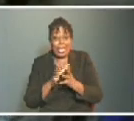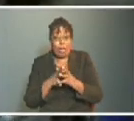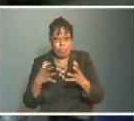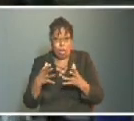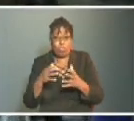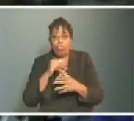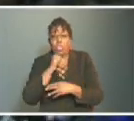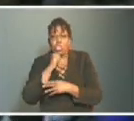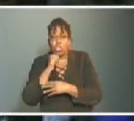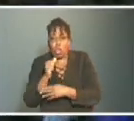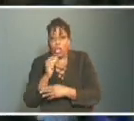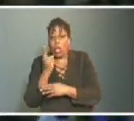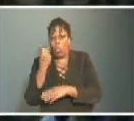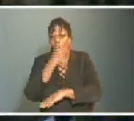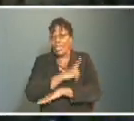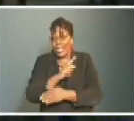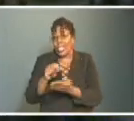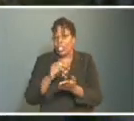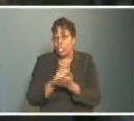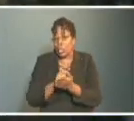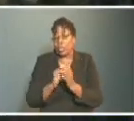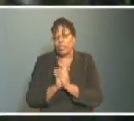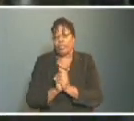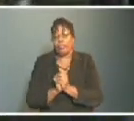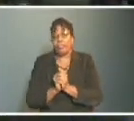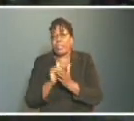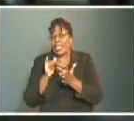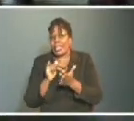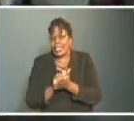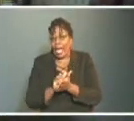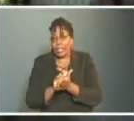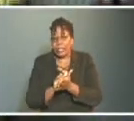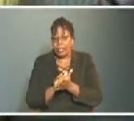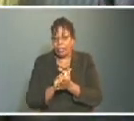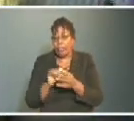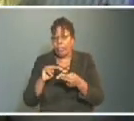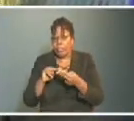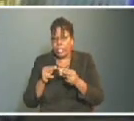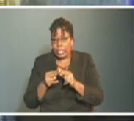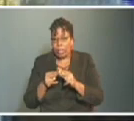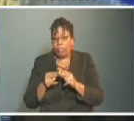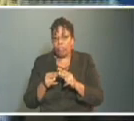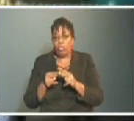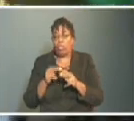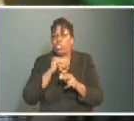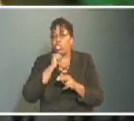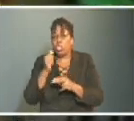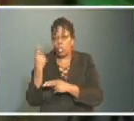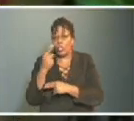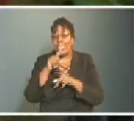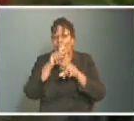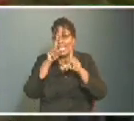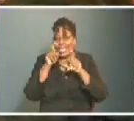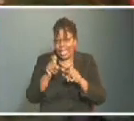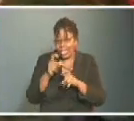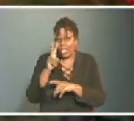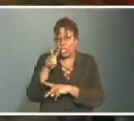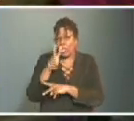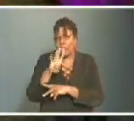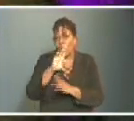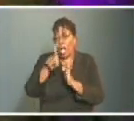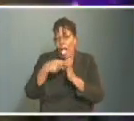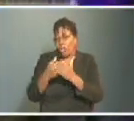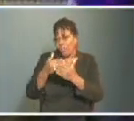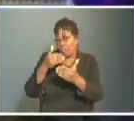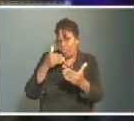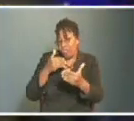likely not a one-day total. But they did not all get tested in a 24-hour period beforehand.